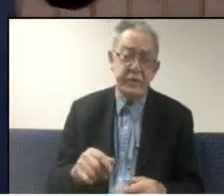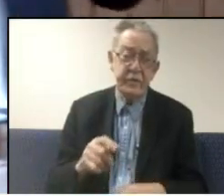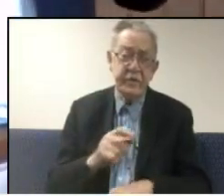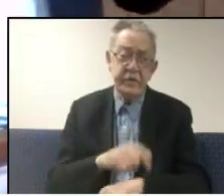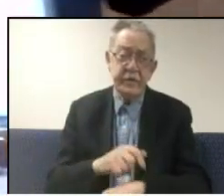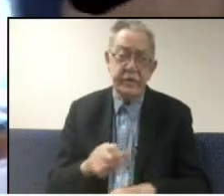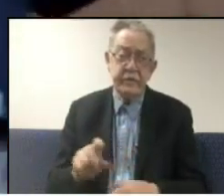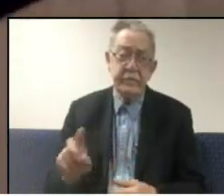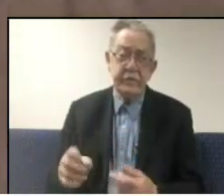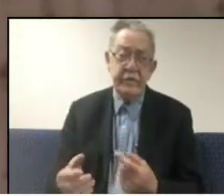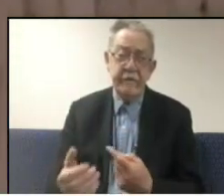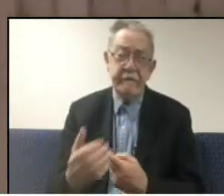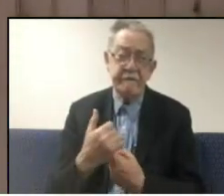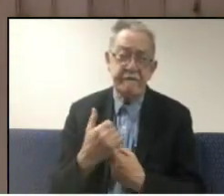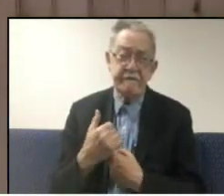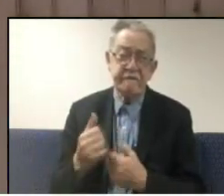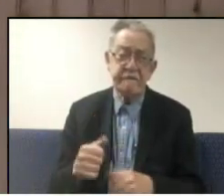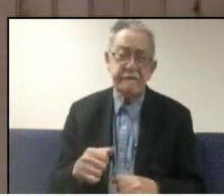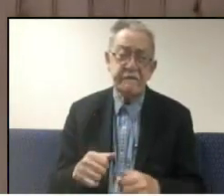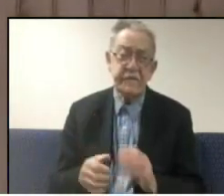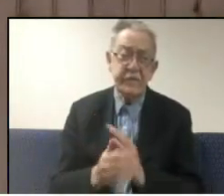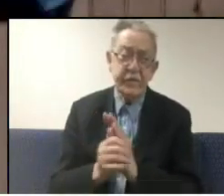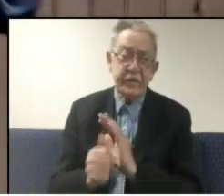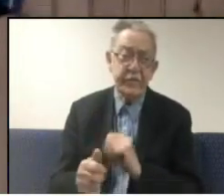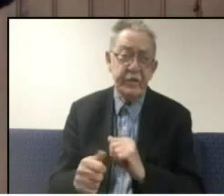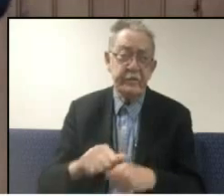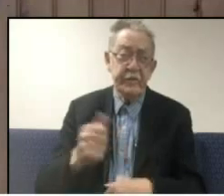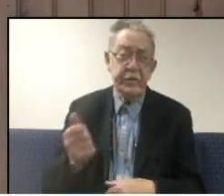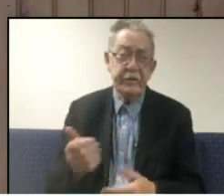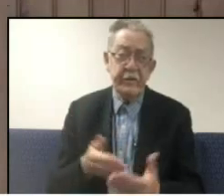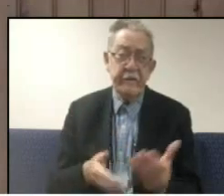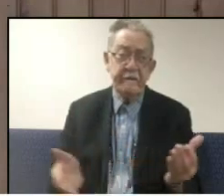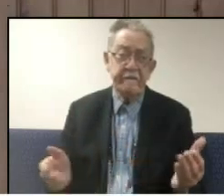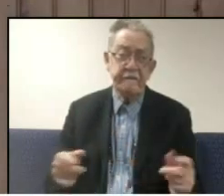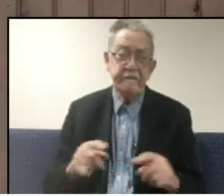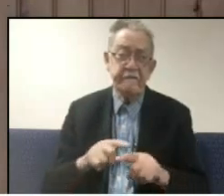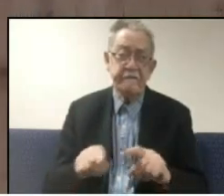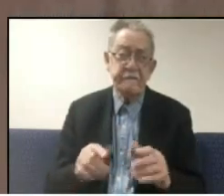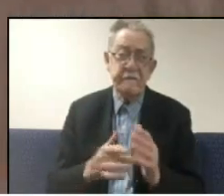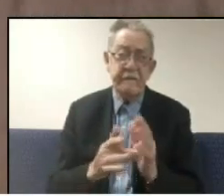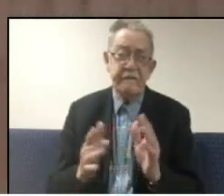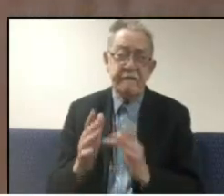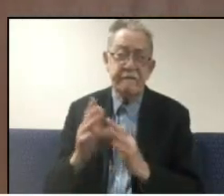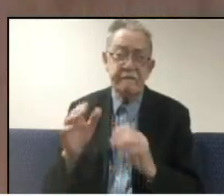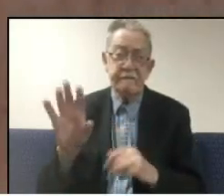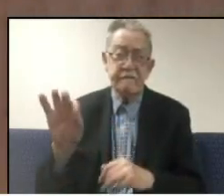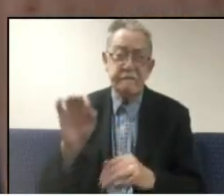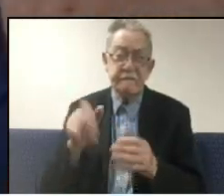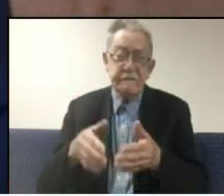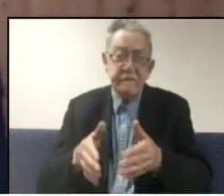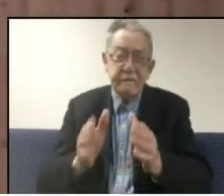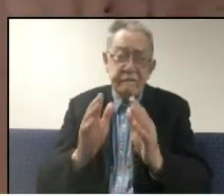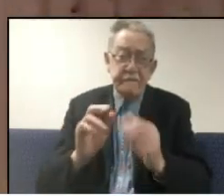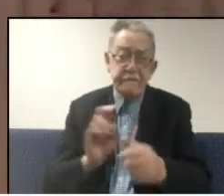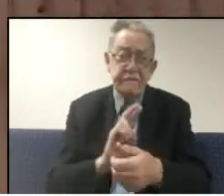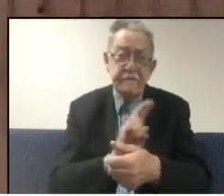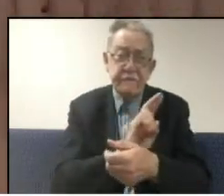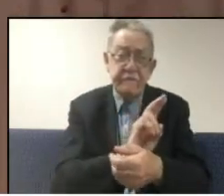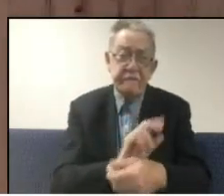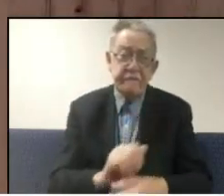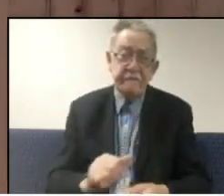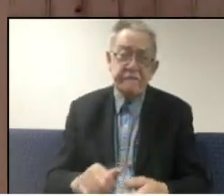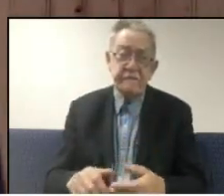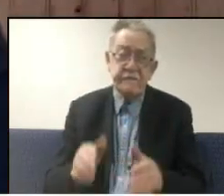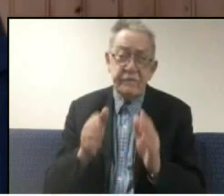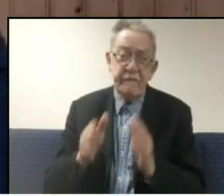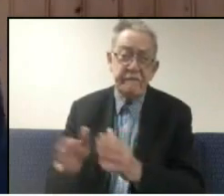think he was qualified for anything. And God chooses to use him in a great and mighty way. He chooses to use you. He has a plan for